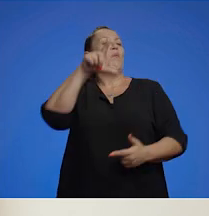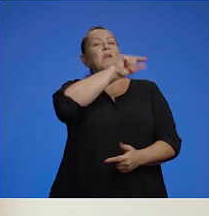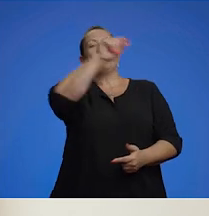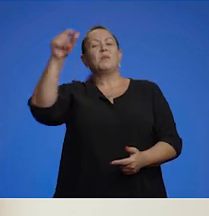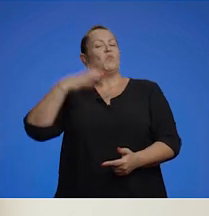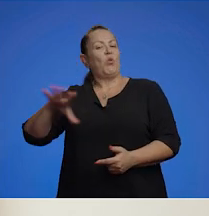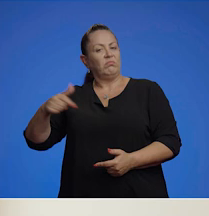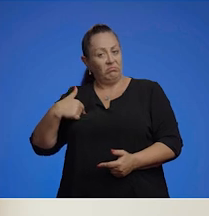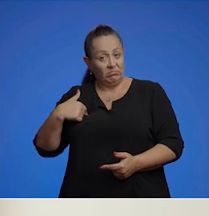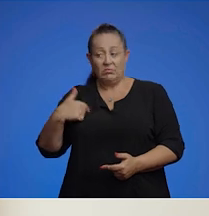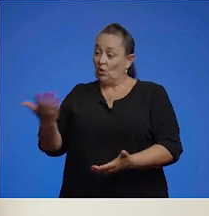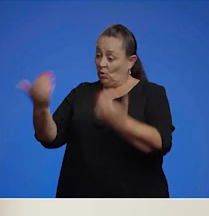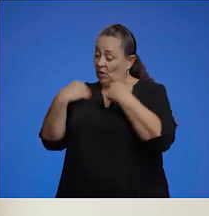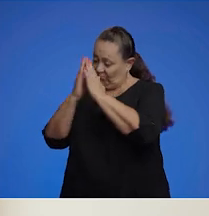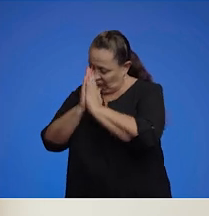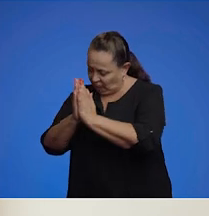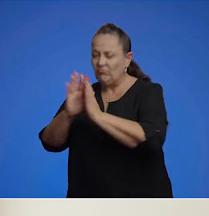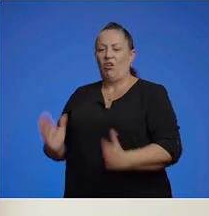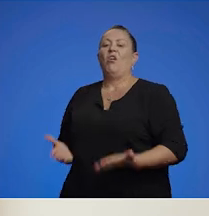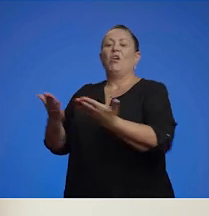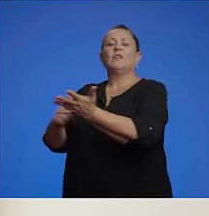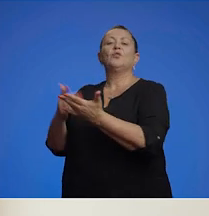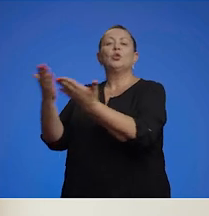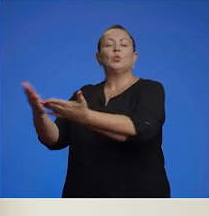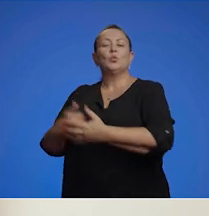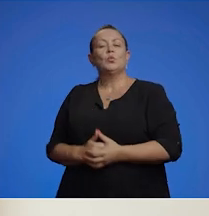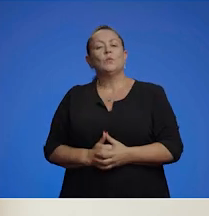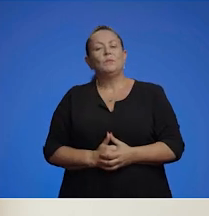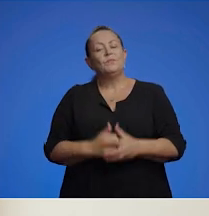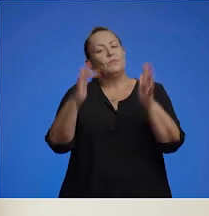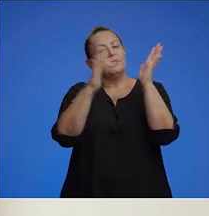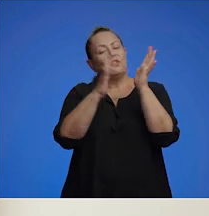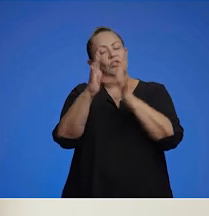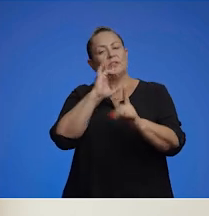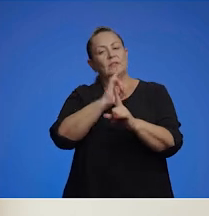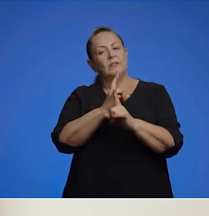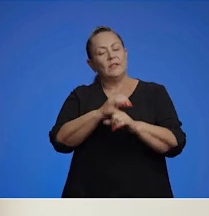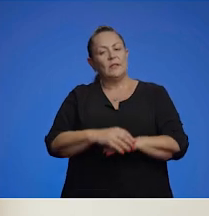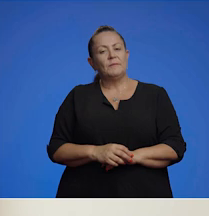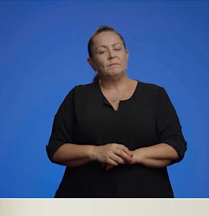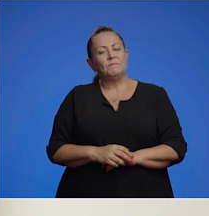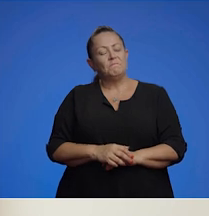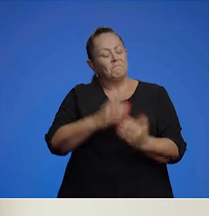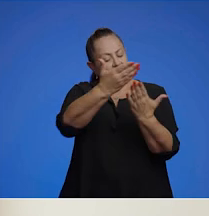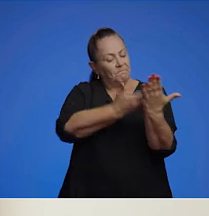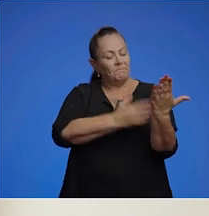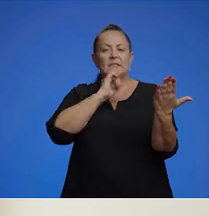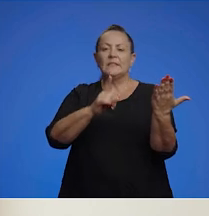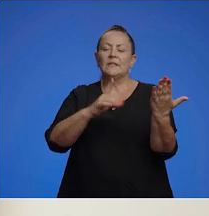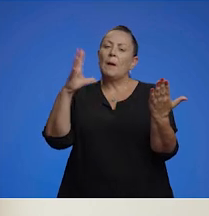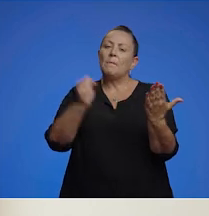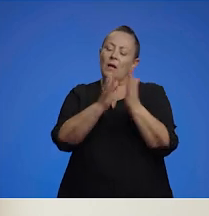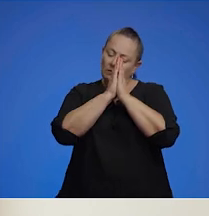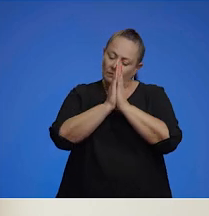anyone I choose. Worship me then and it shall be yours." But Jesus answered him, "Scripture says,